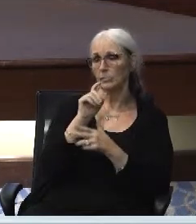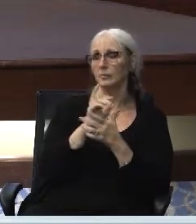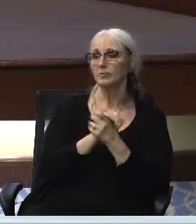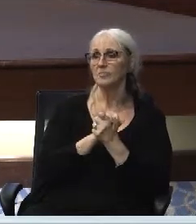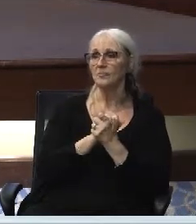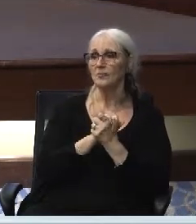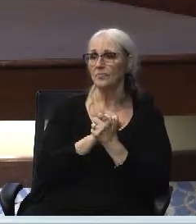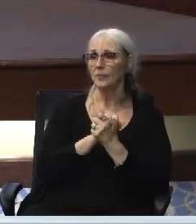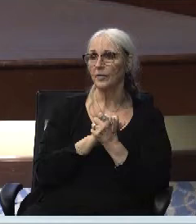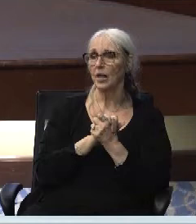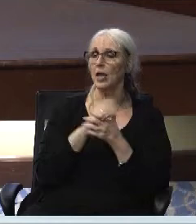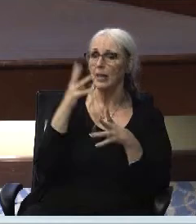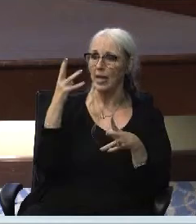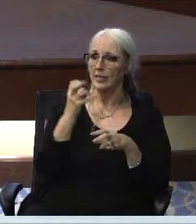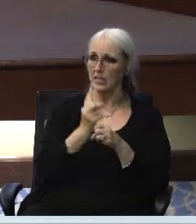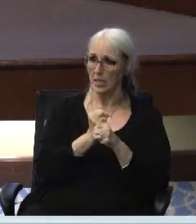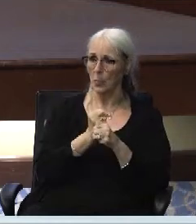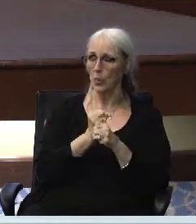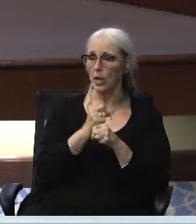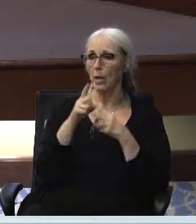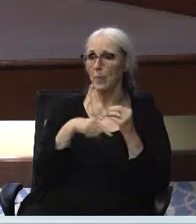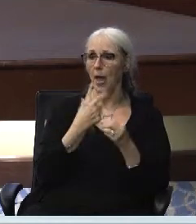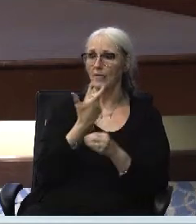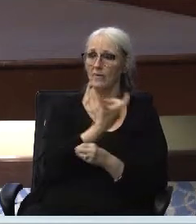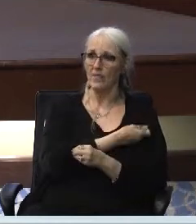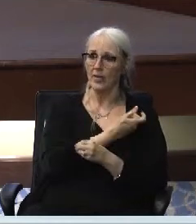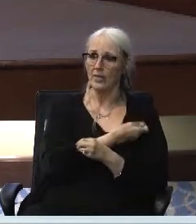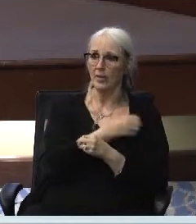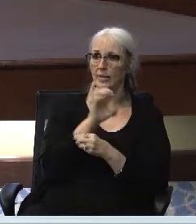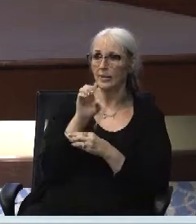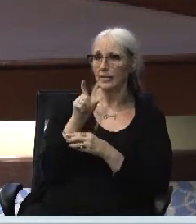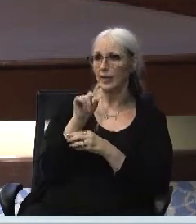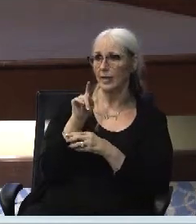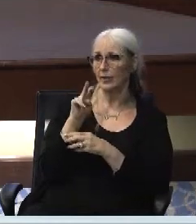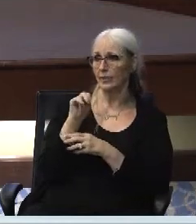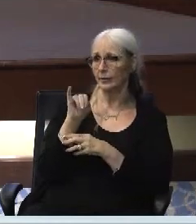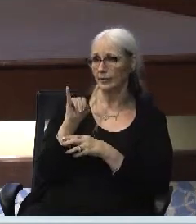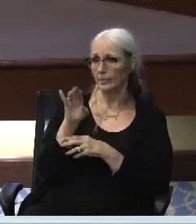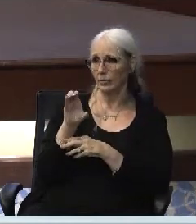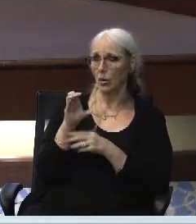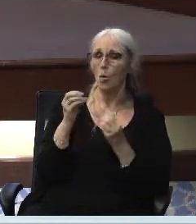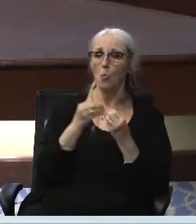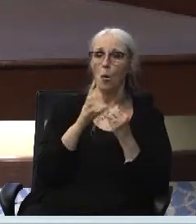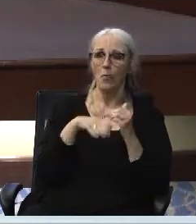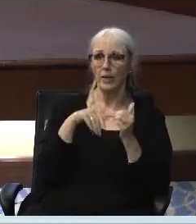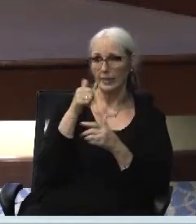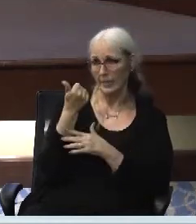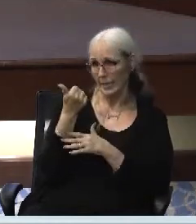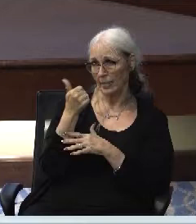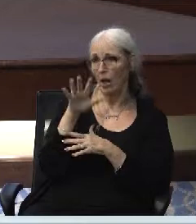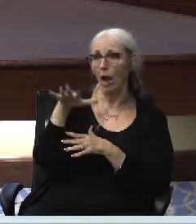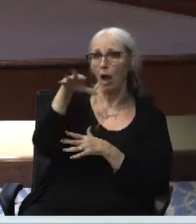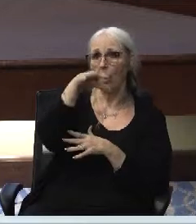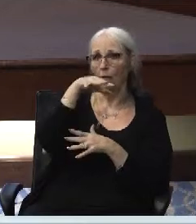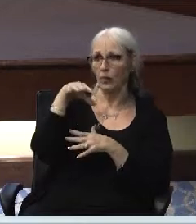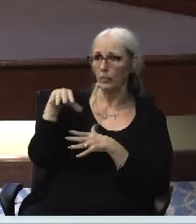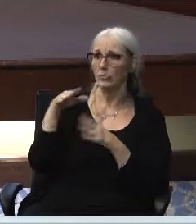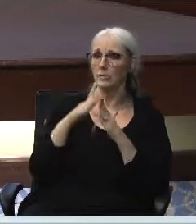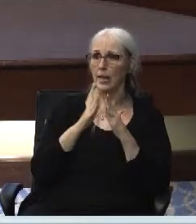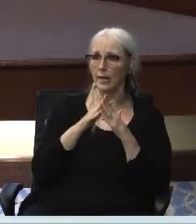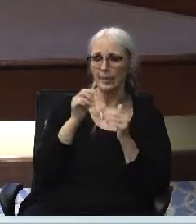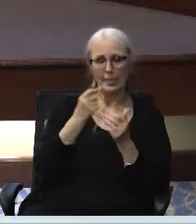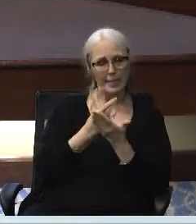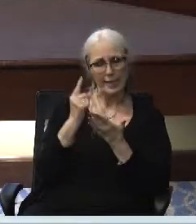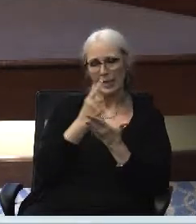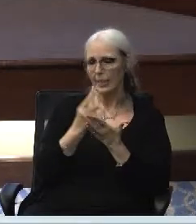This is just a summary update about our vaccination clinics. We're still doing more than 10 mobile clinics across the county each week. We